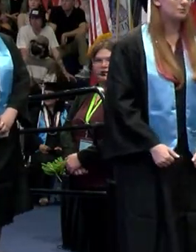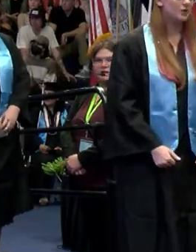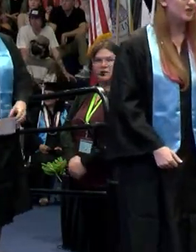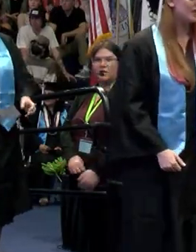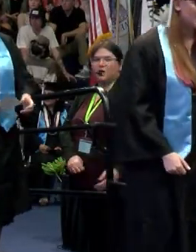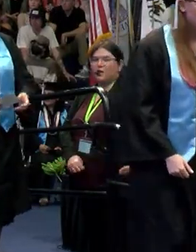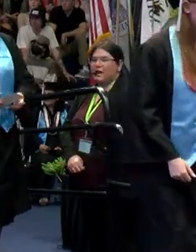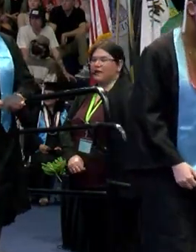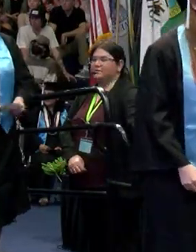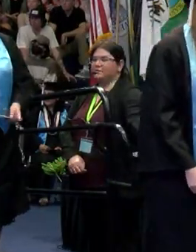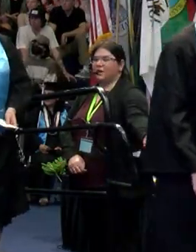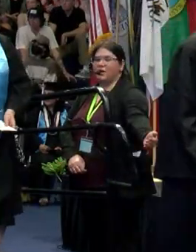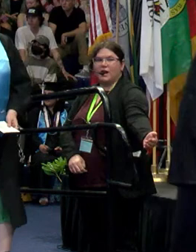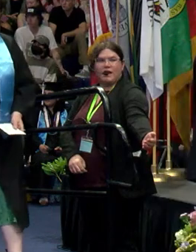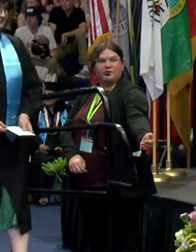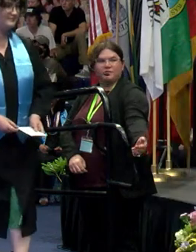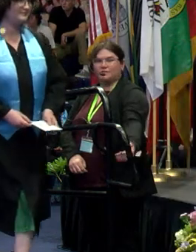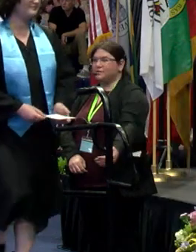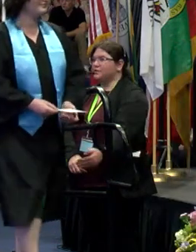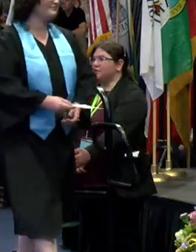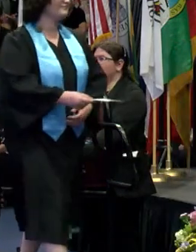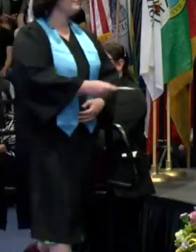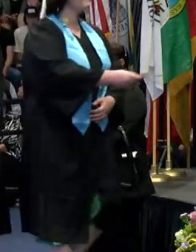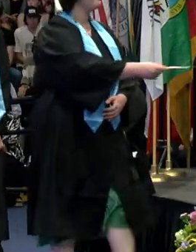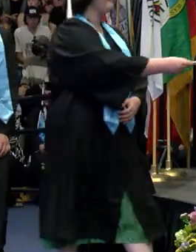Haley Hall.